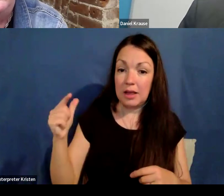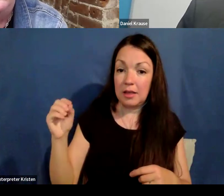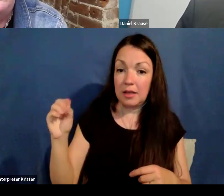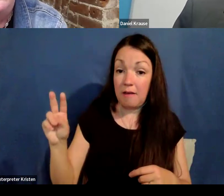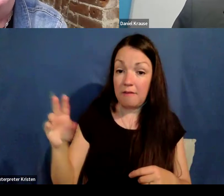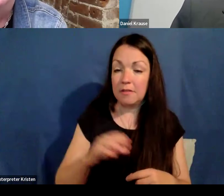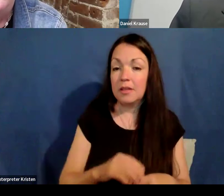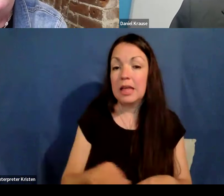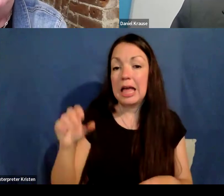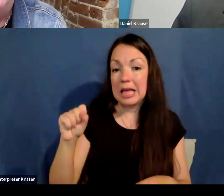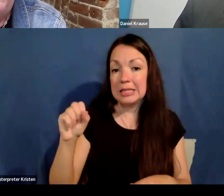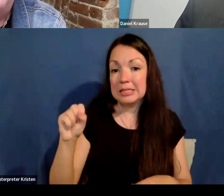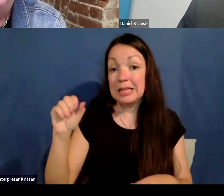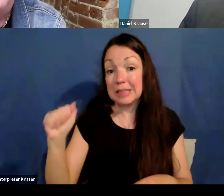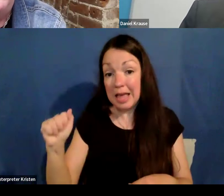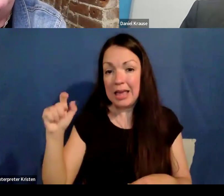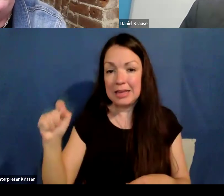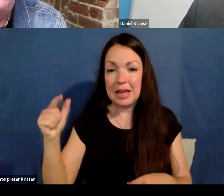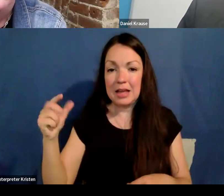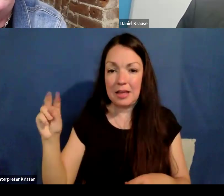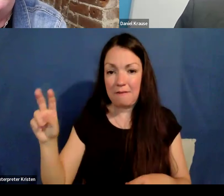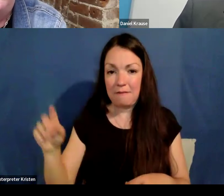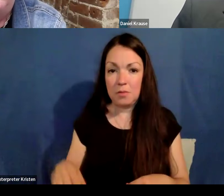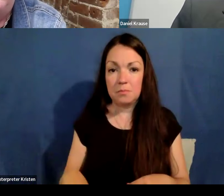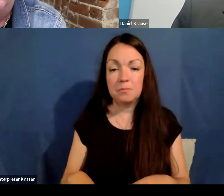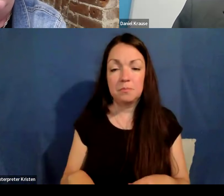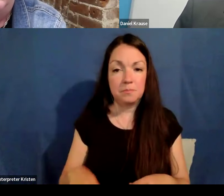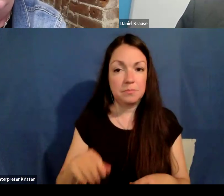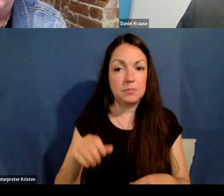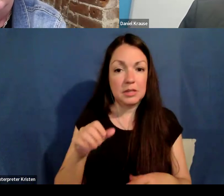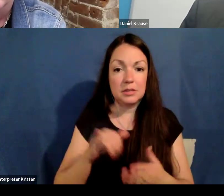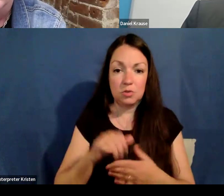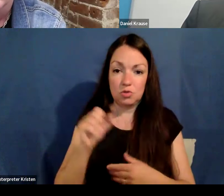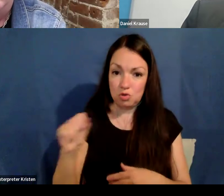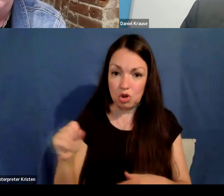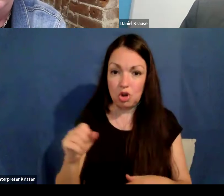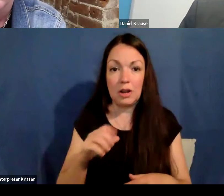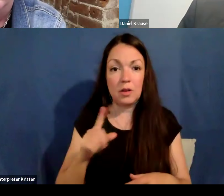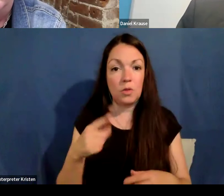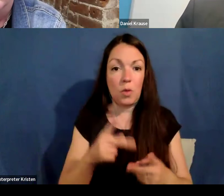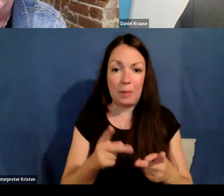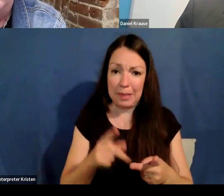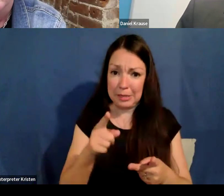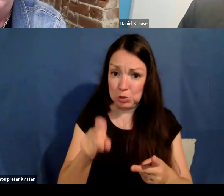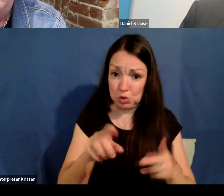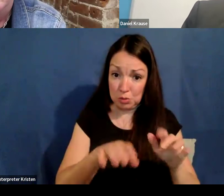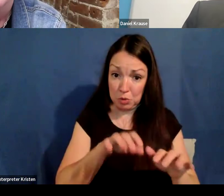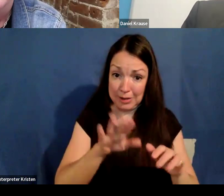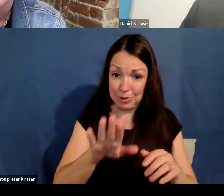SSA.gov, Social Security Administration.gov. It's the only place on the internet you should be putting your Social Security number